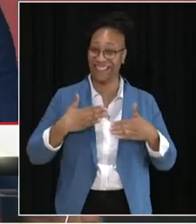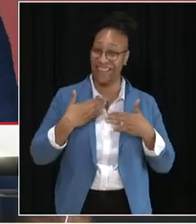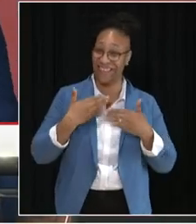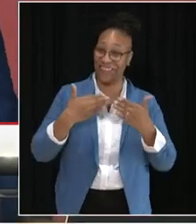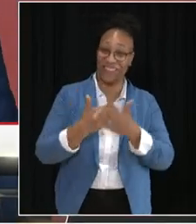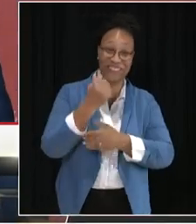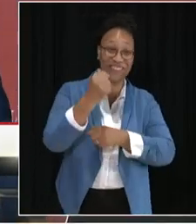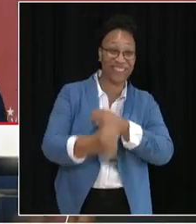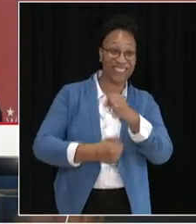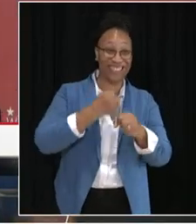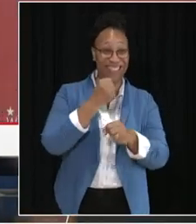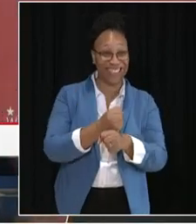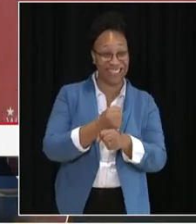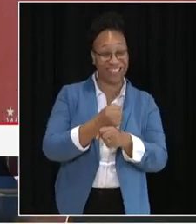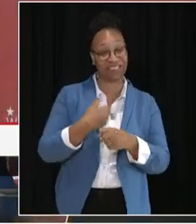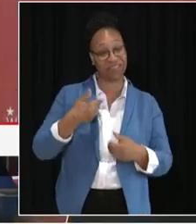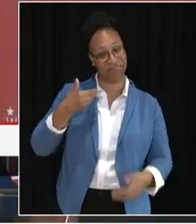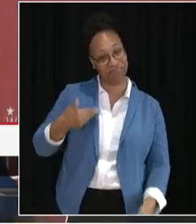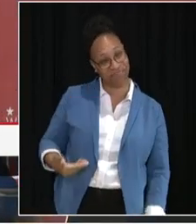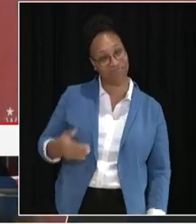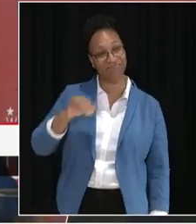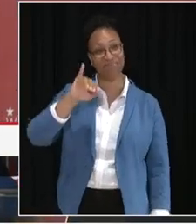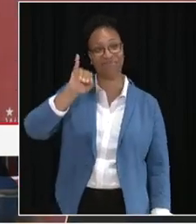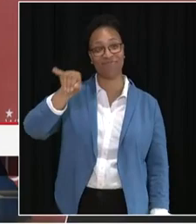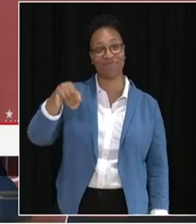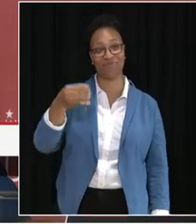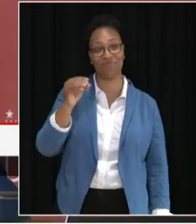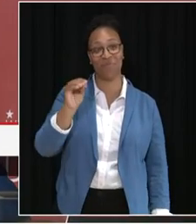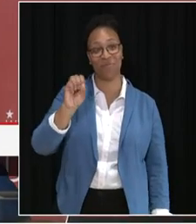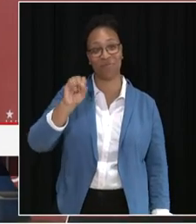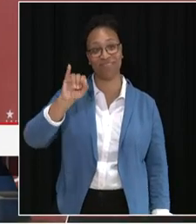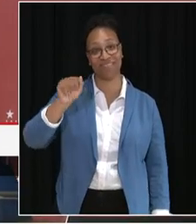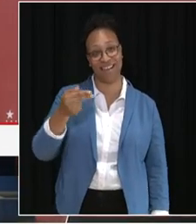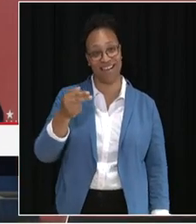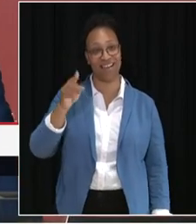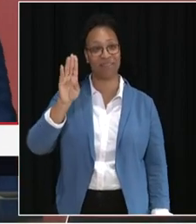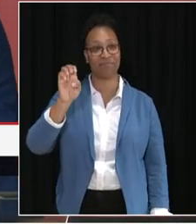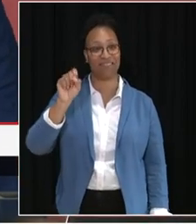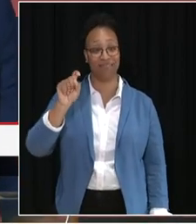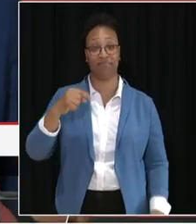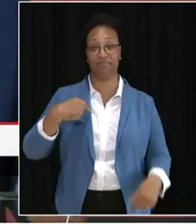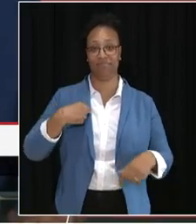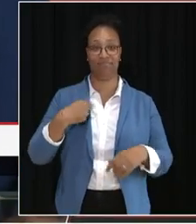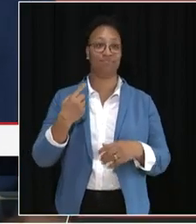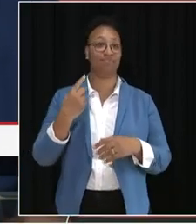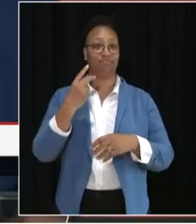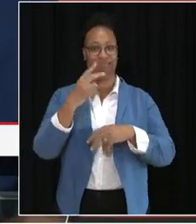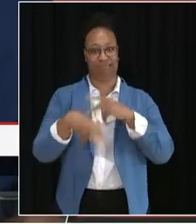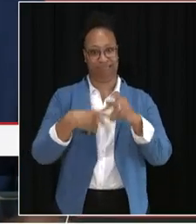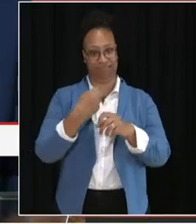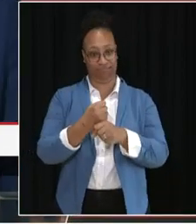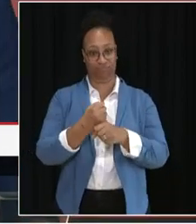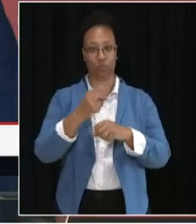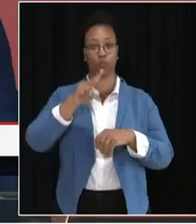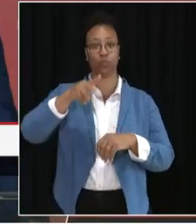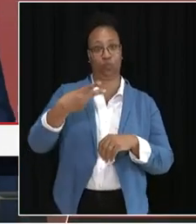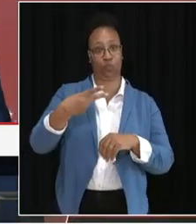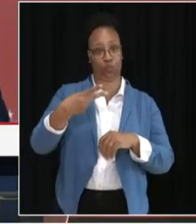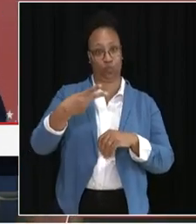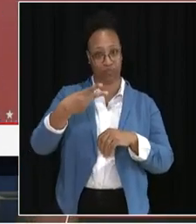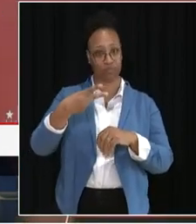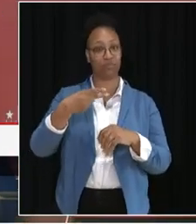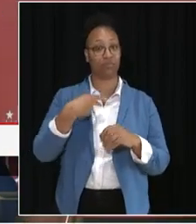and I am a year two here at Bard High School Early College, D.C. And no, that does not mean that I am a 10th